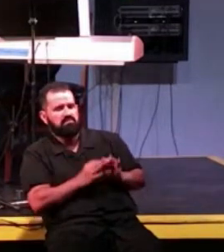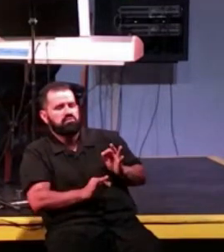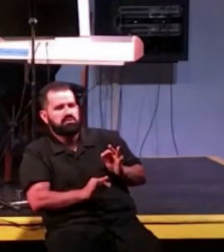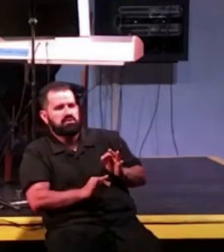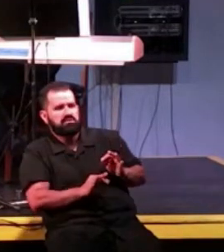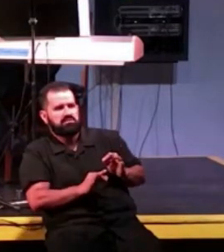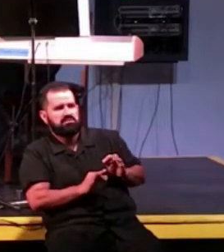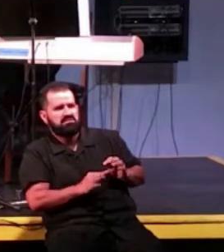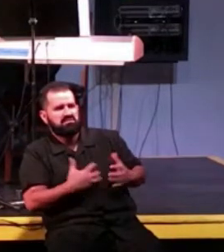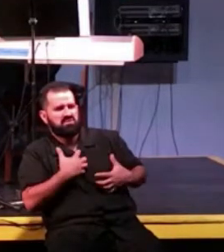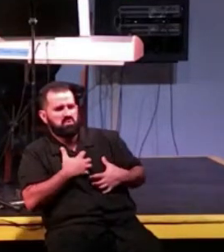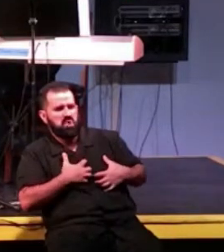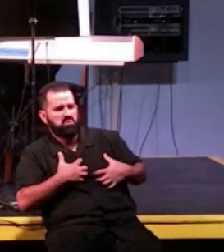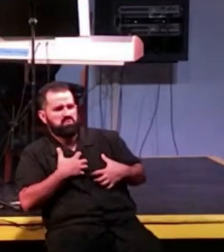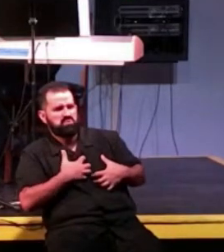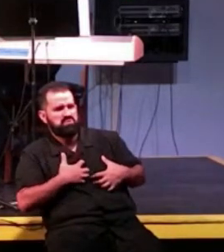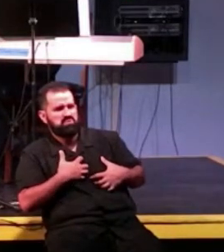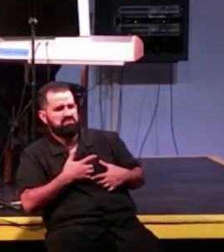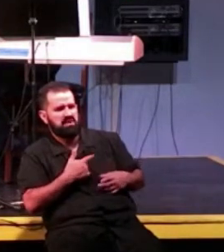Gross.